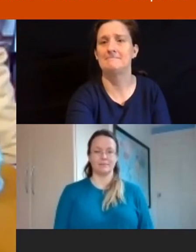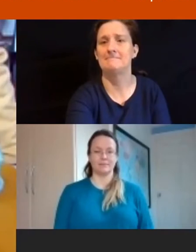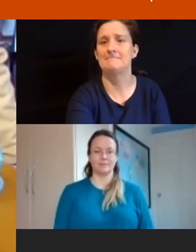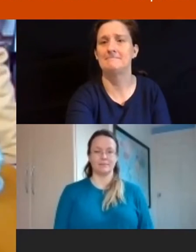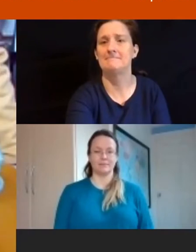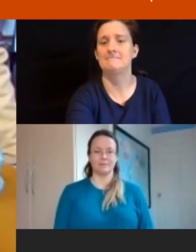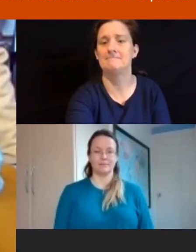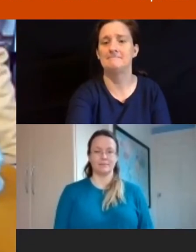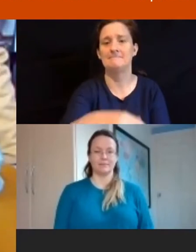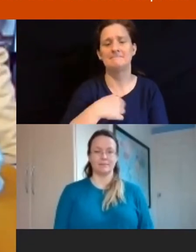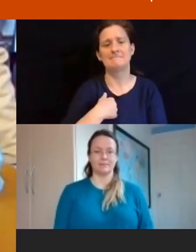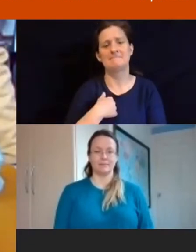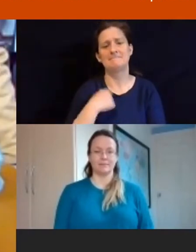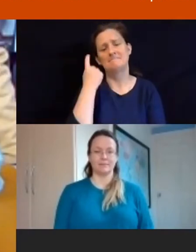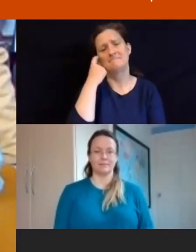I wonder